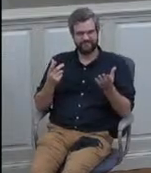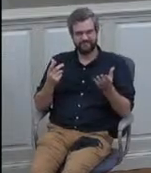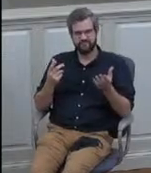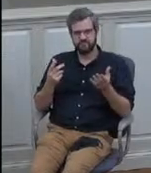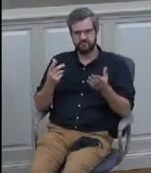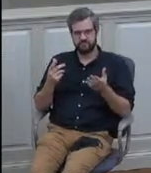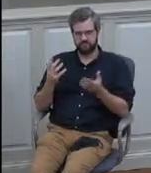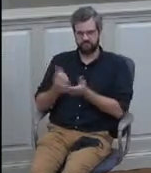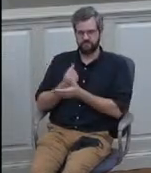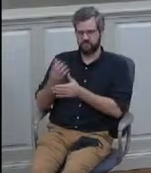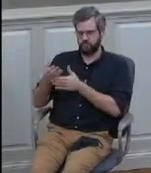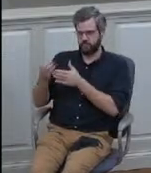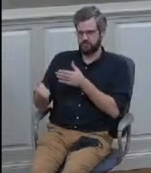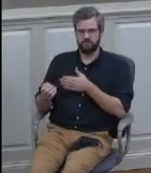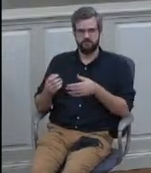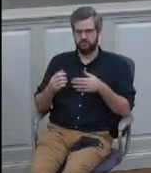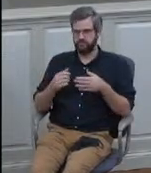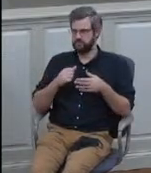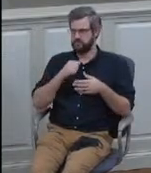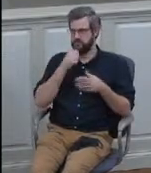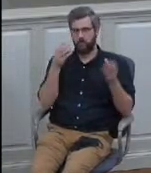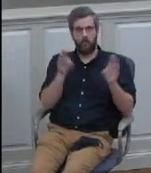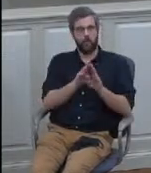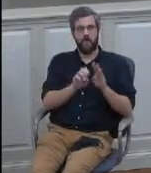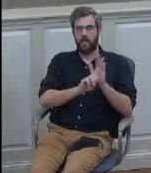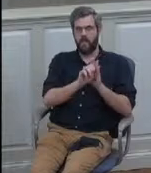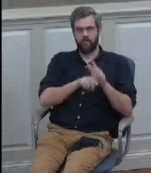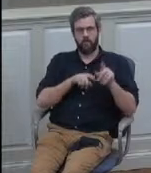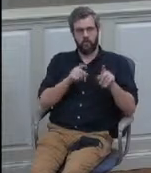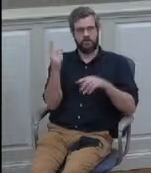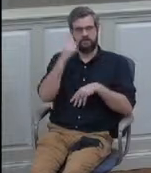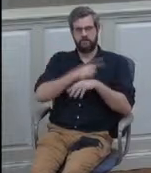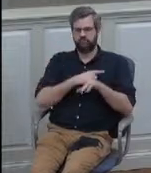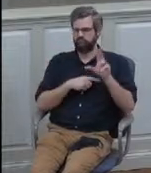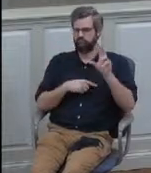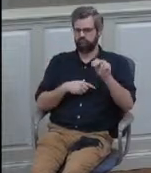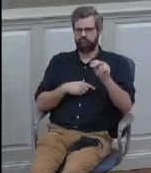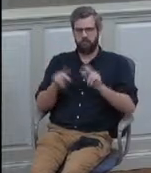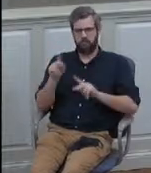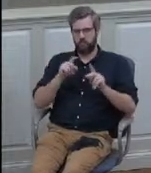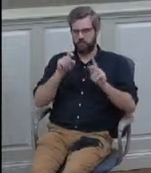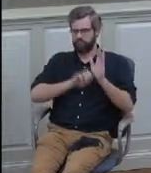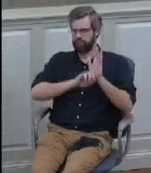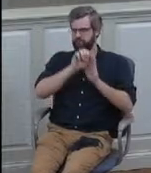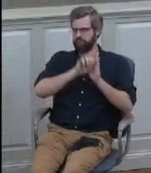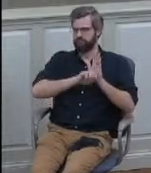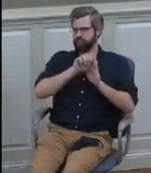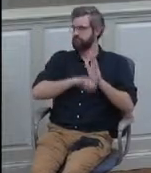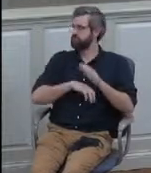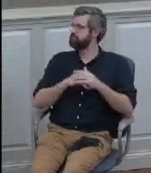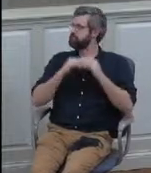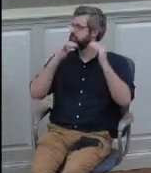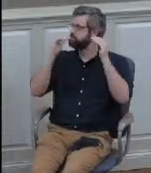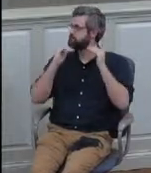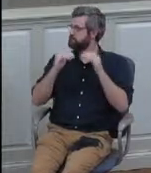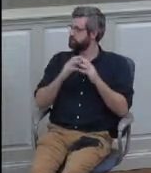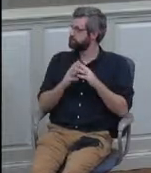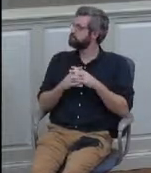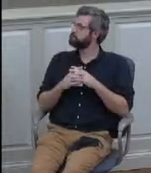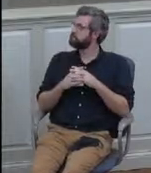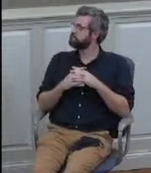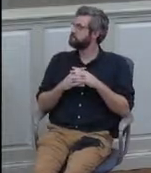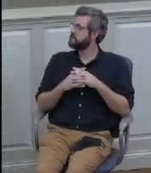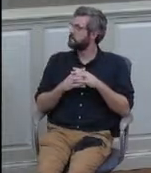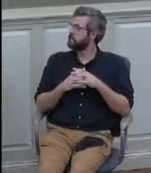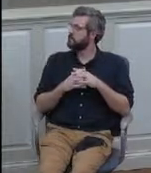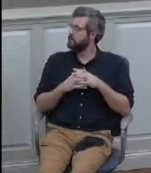We're going to make sure we're not, you know, shutting down the elevator during the day when people are needing it. And then we have some issue with